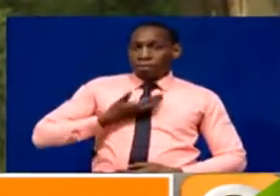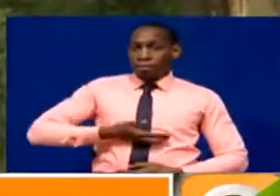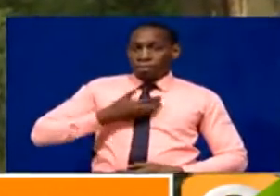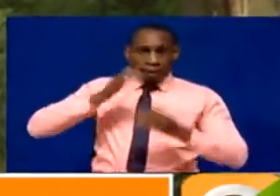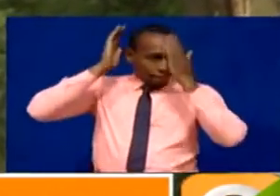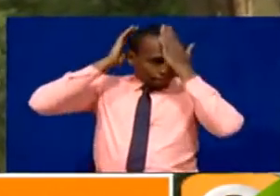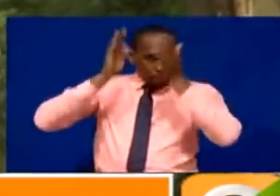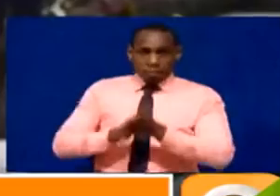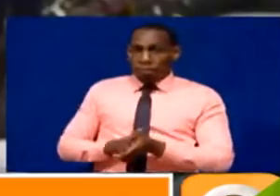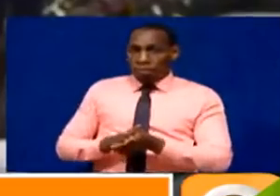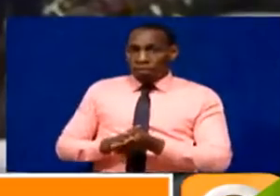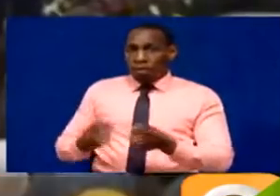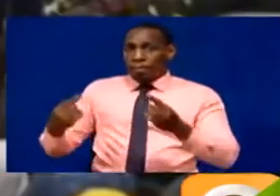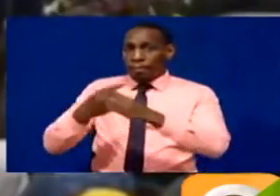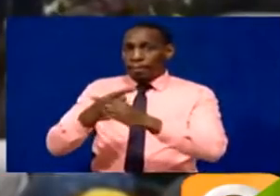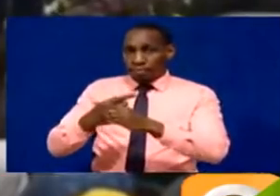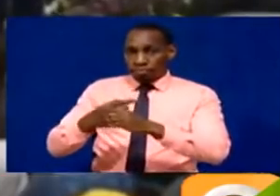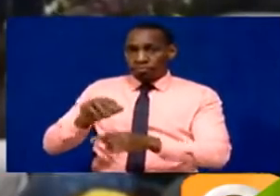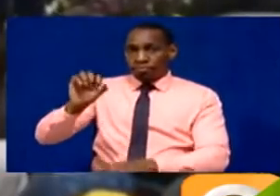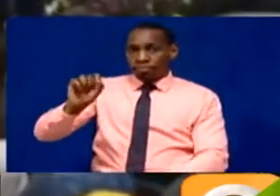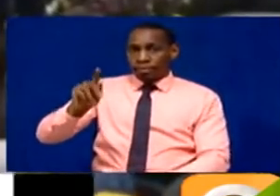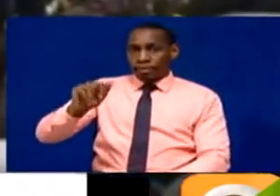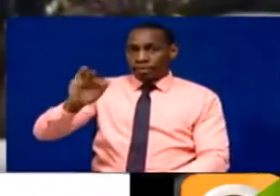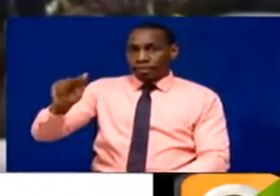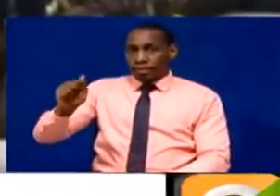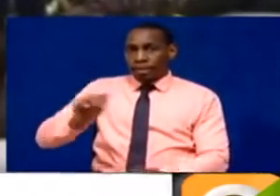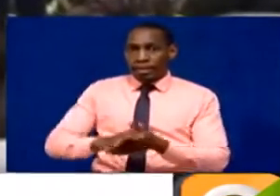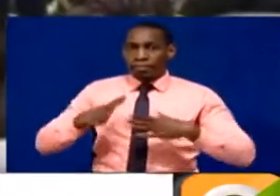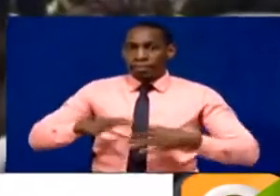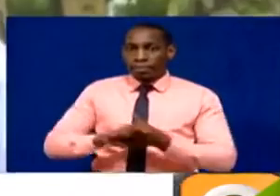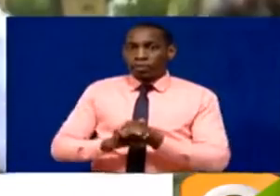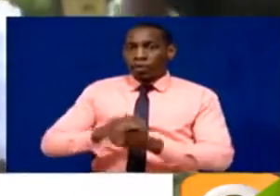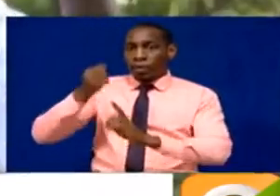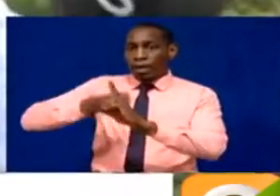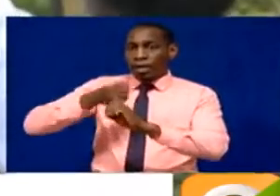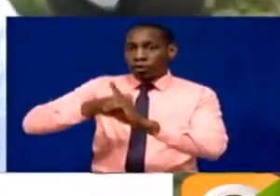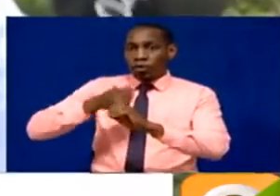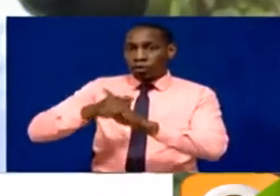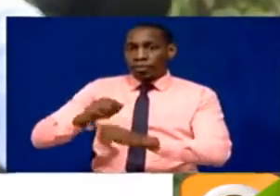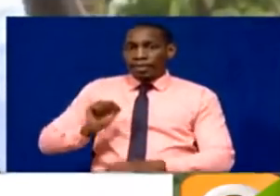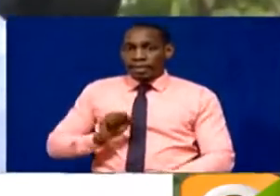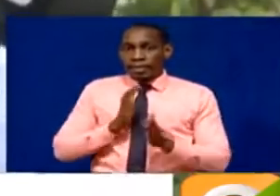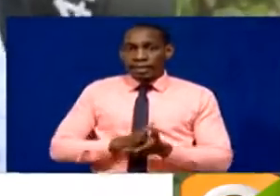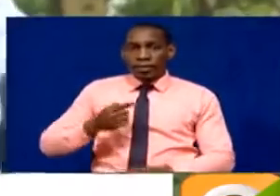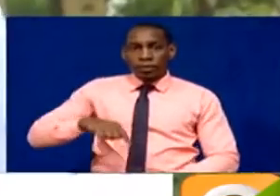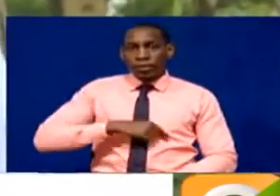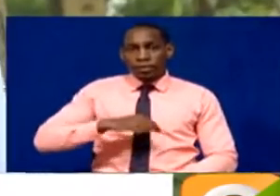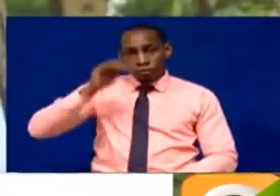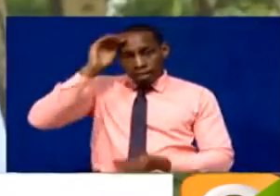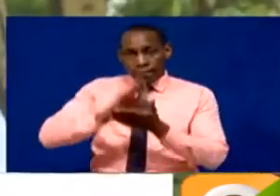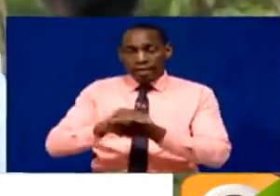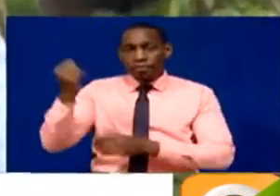Wanjiru confronted Sakaja with supporters of the senator chanting his praises. Sisi ni watu tunamini siasa